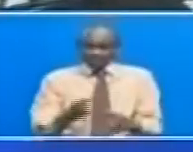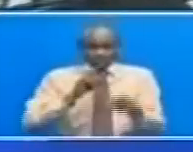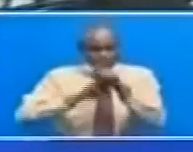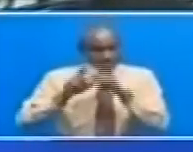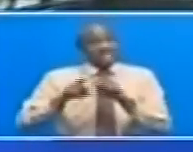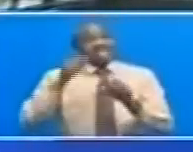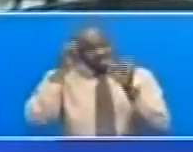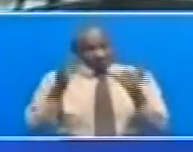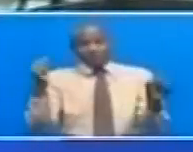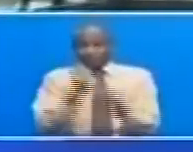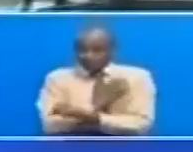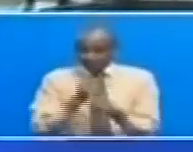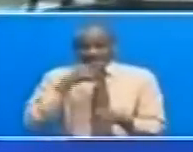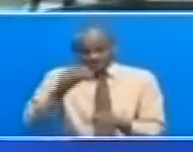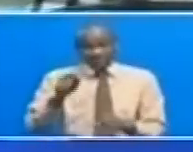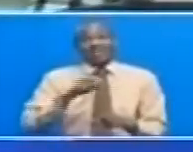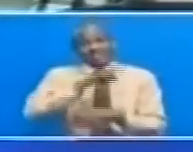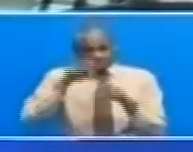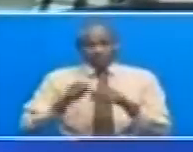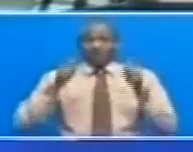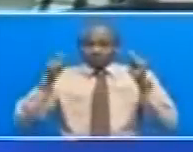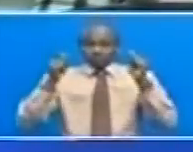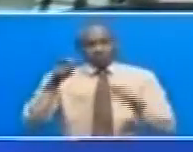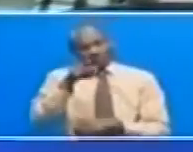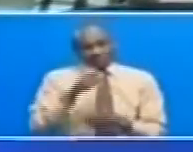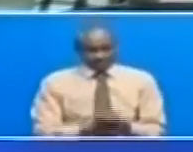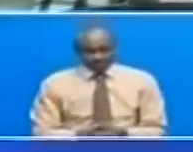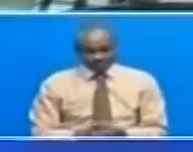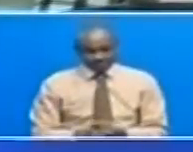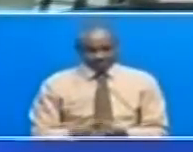failure to which they will stage nationwide protests. Murimi Mwangi, KTN News.